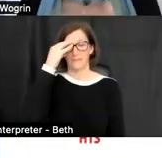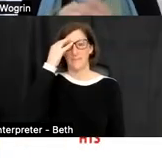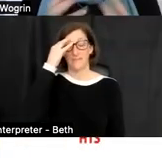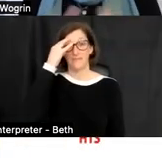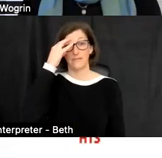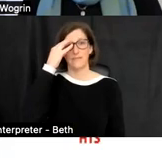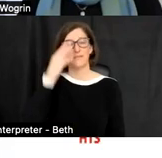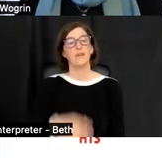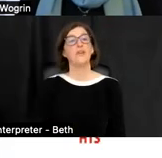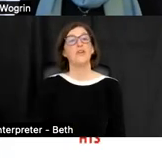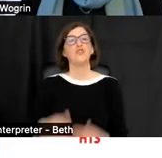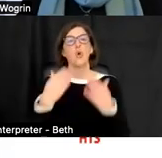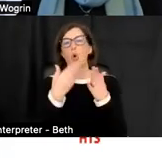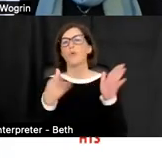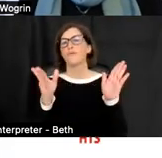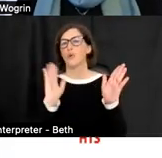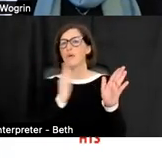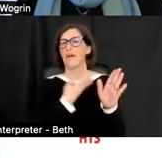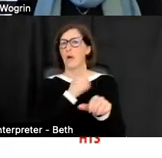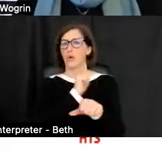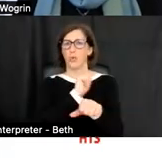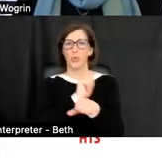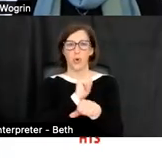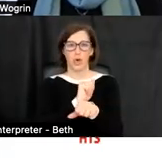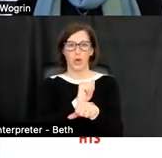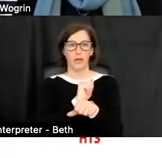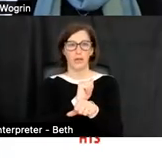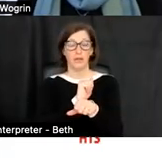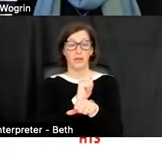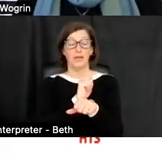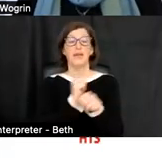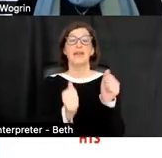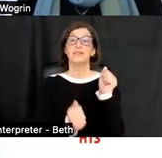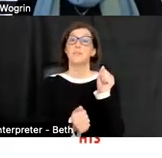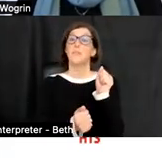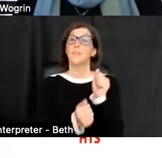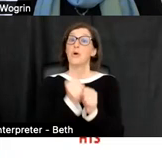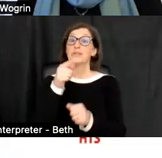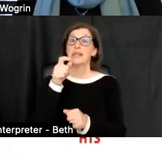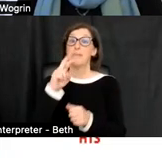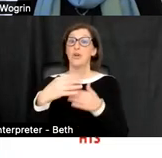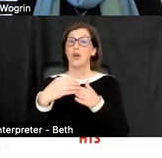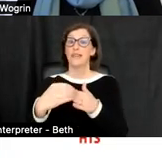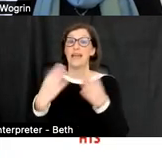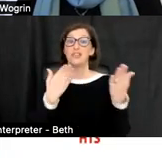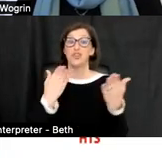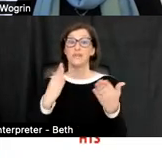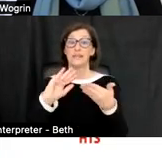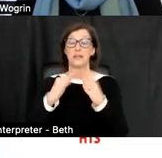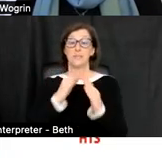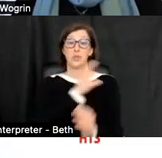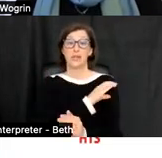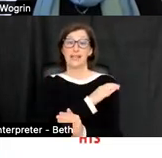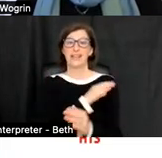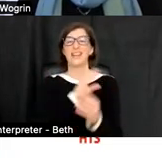And so an overview of what we do is it is primarily peer-led services and community clinic and